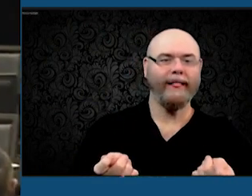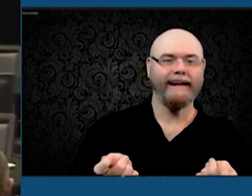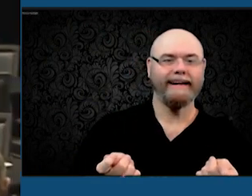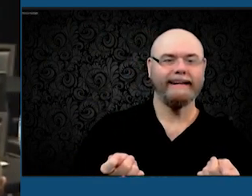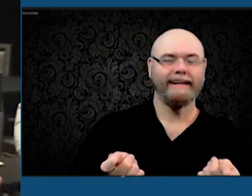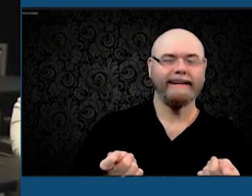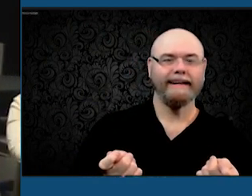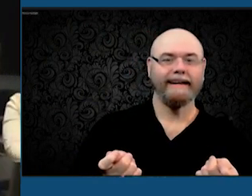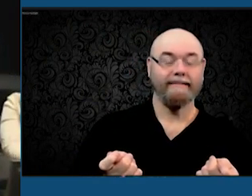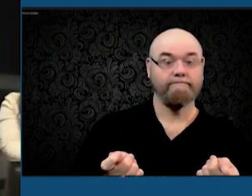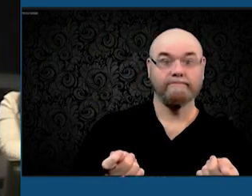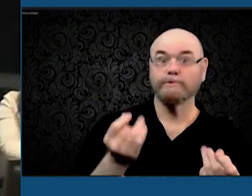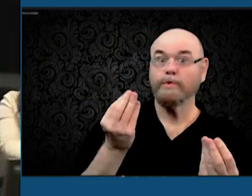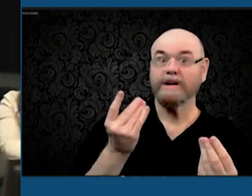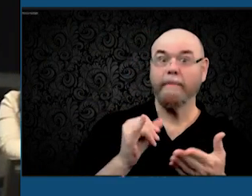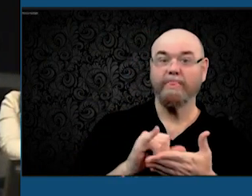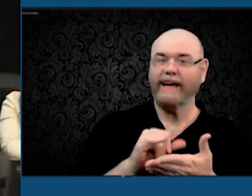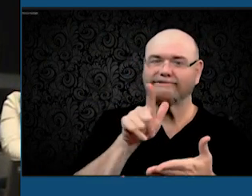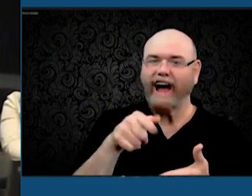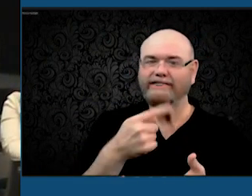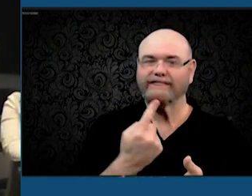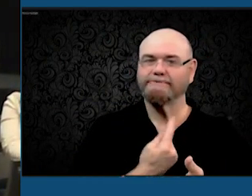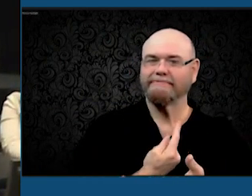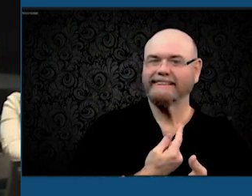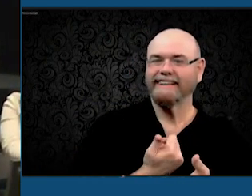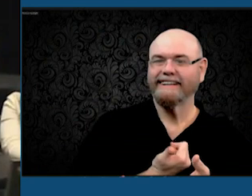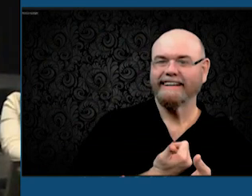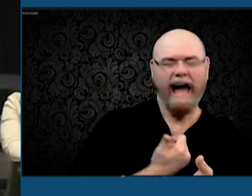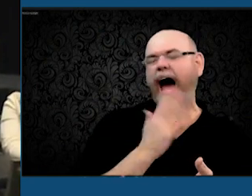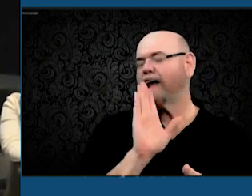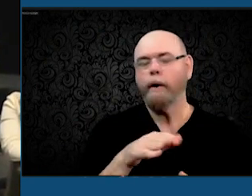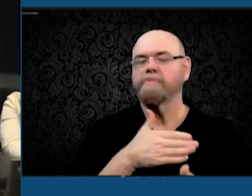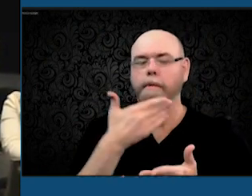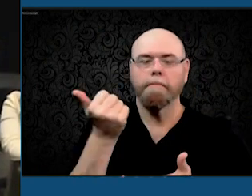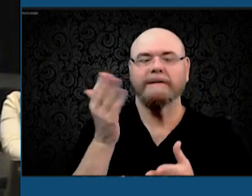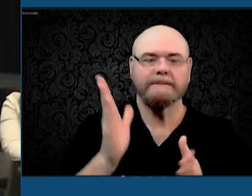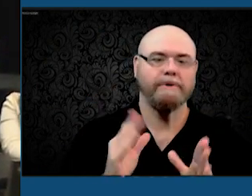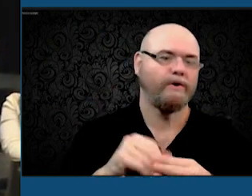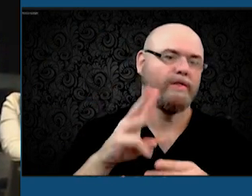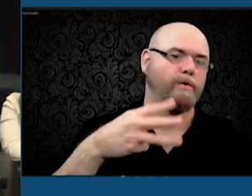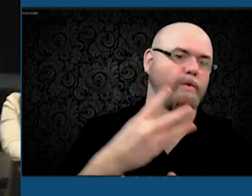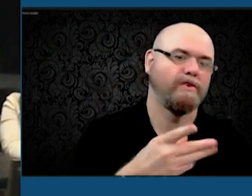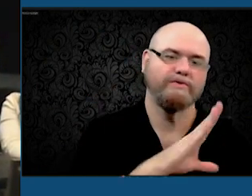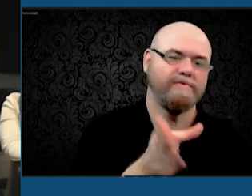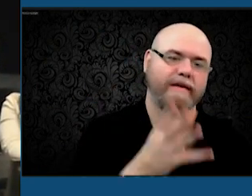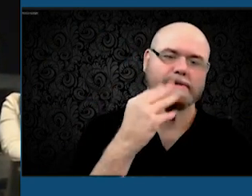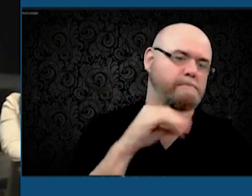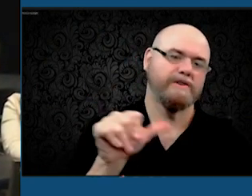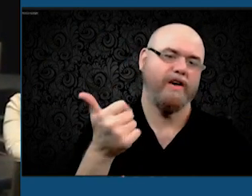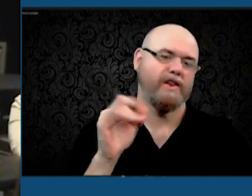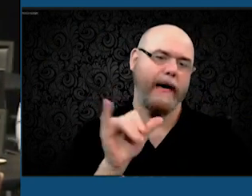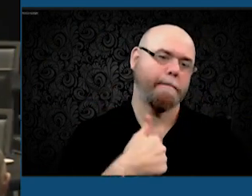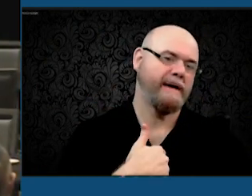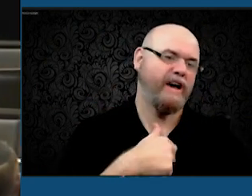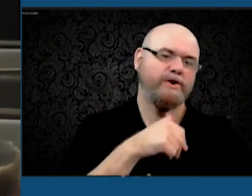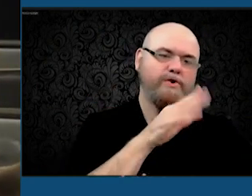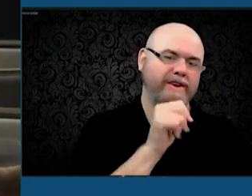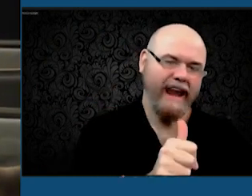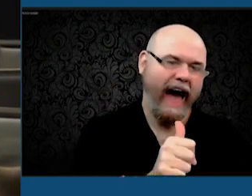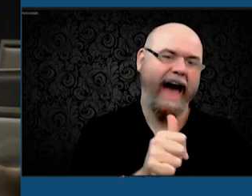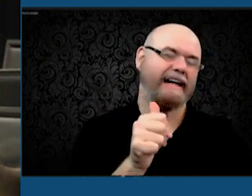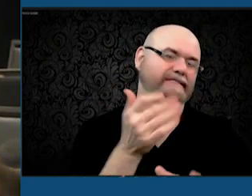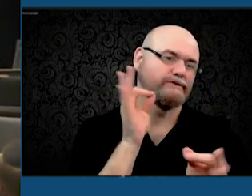Think about that right now. I mean, I know that I'm the most engaging speaker you've ever had. So you're all with me. None of you are distracted. You're disagreeing